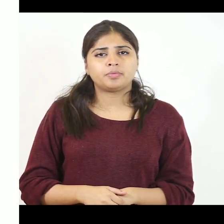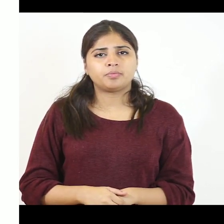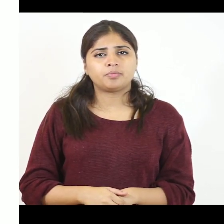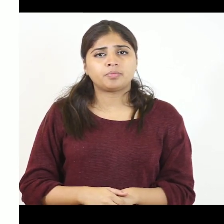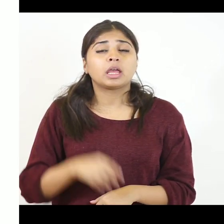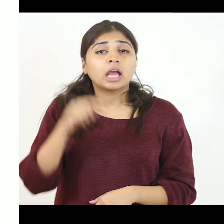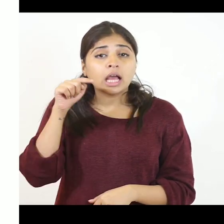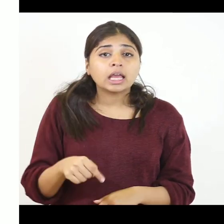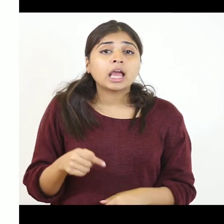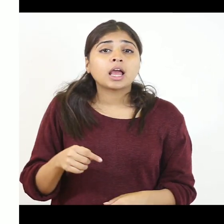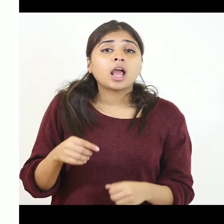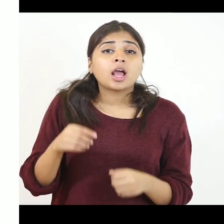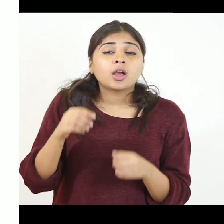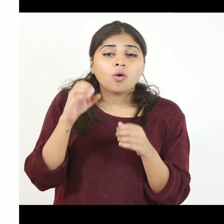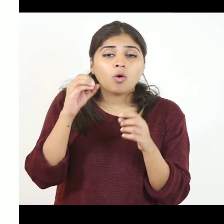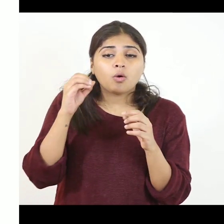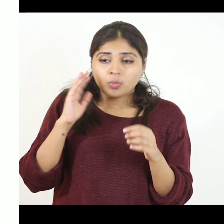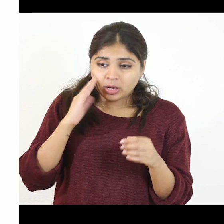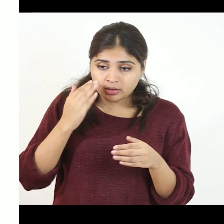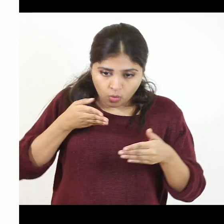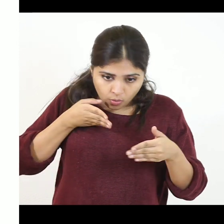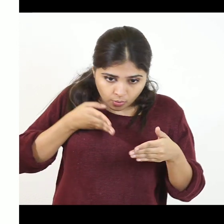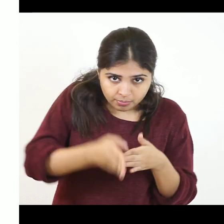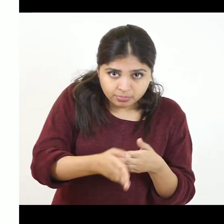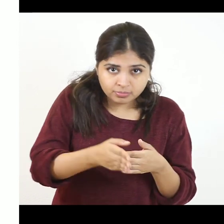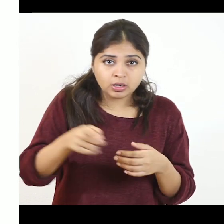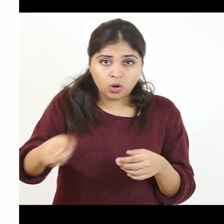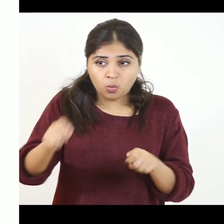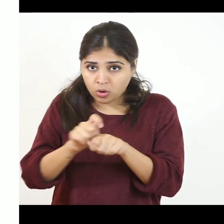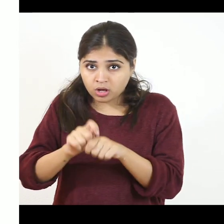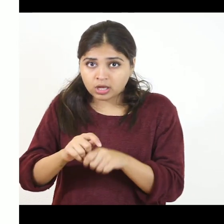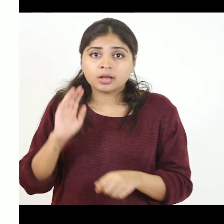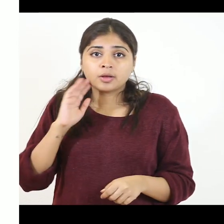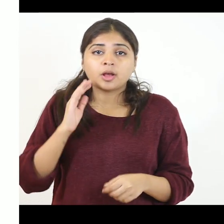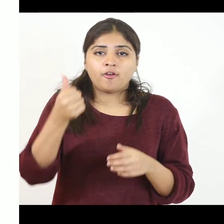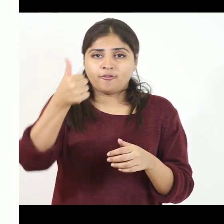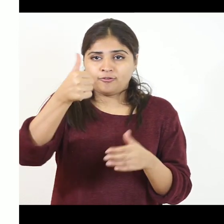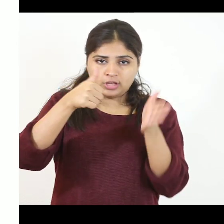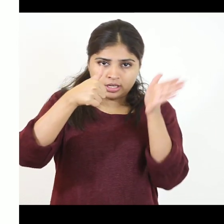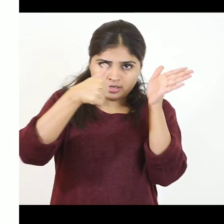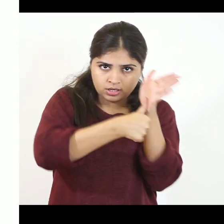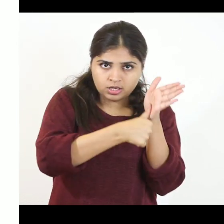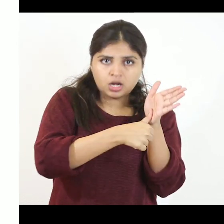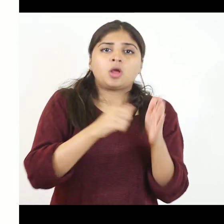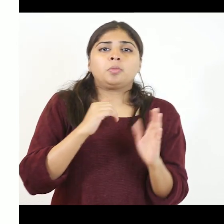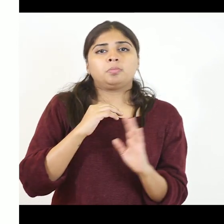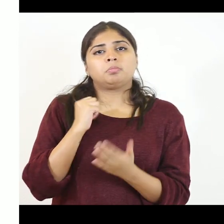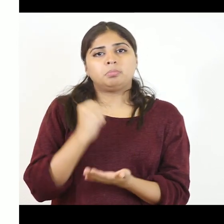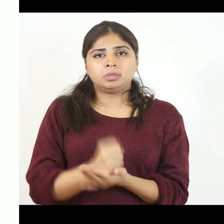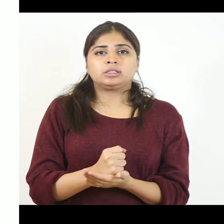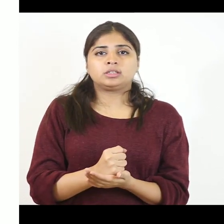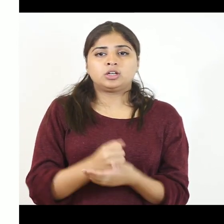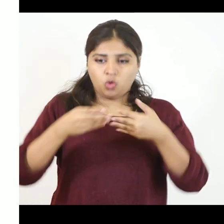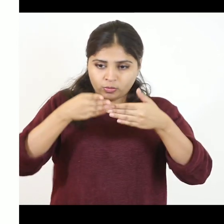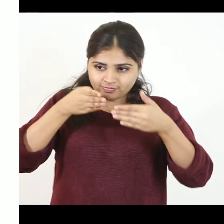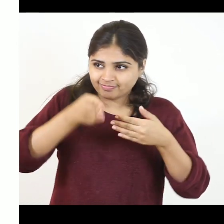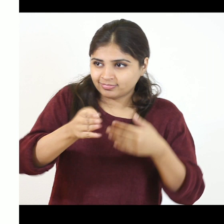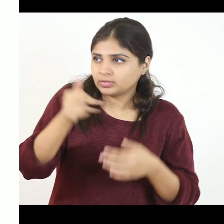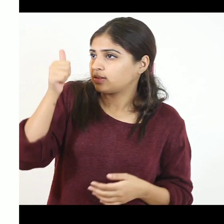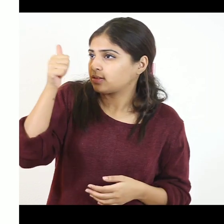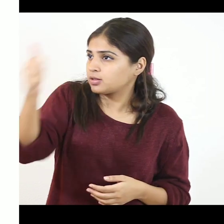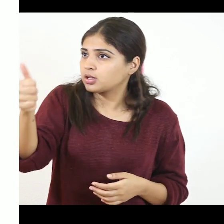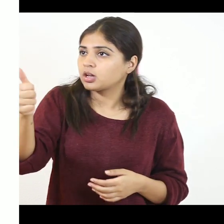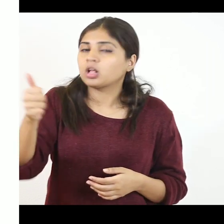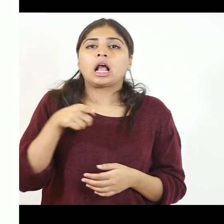employee. Entrance in operations area must be restricted by fingerprint software as